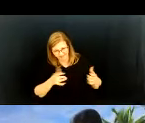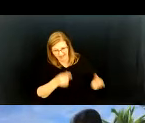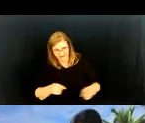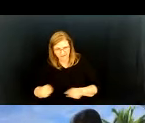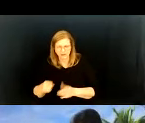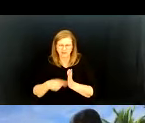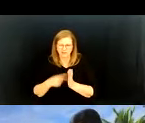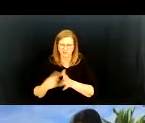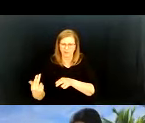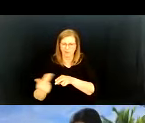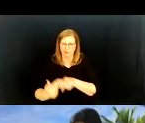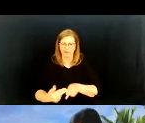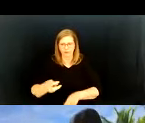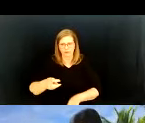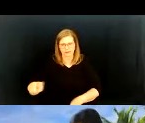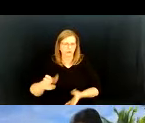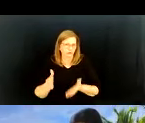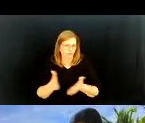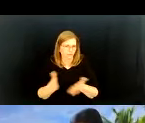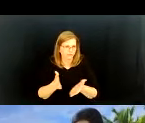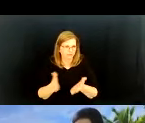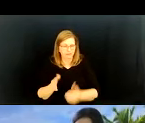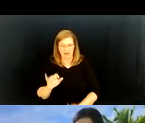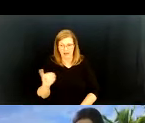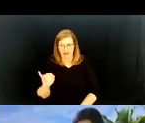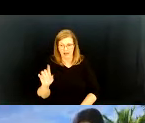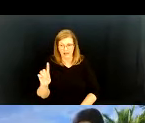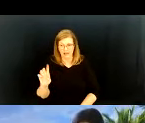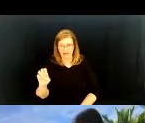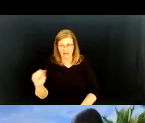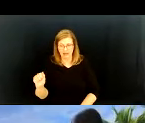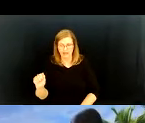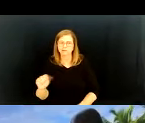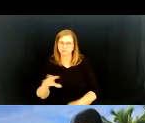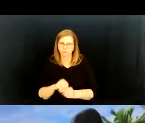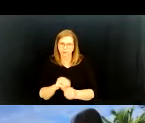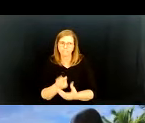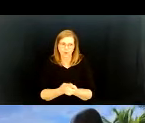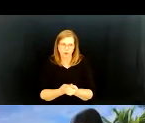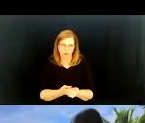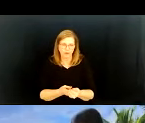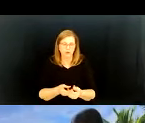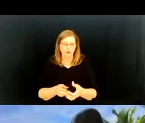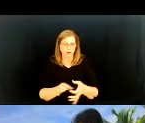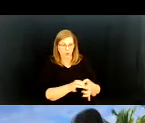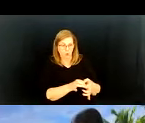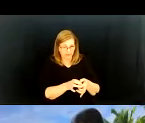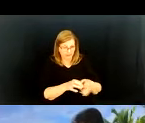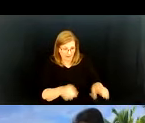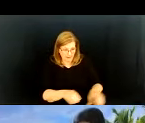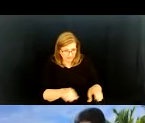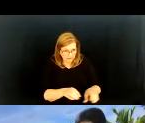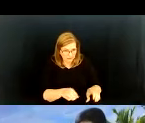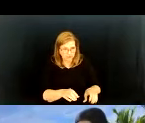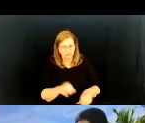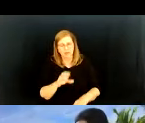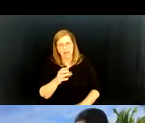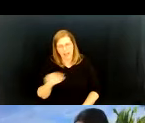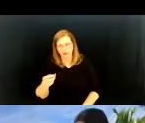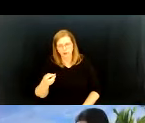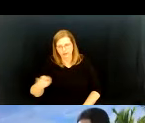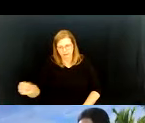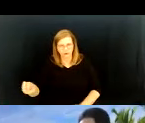transition services, and IDEA actually says both, coordinated sets of activities or transition services. And